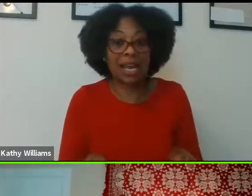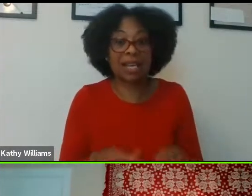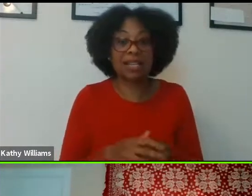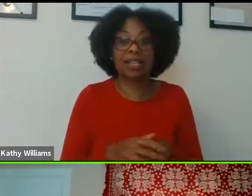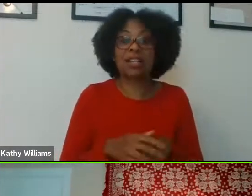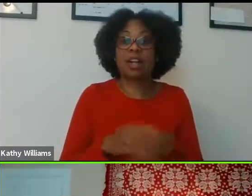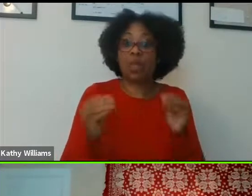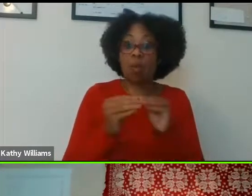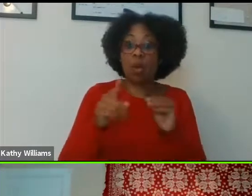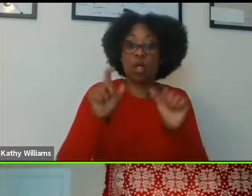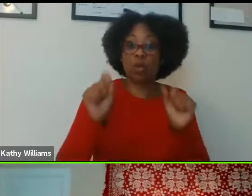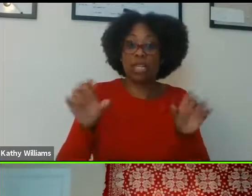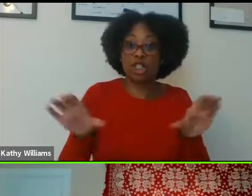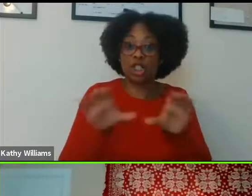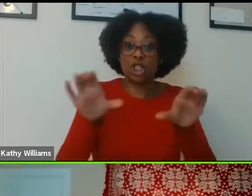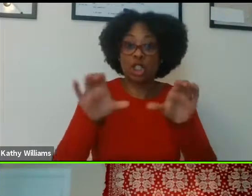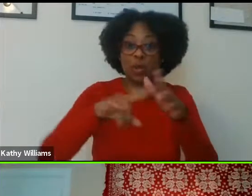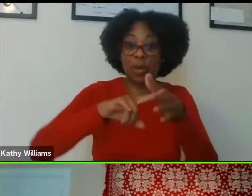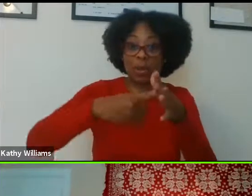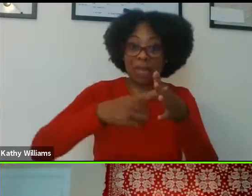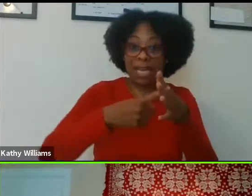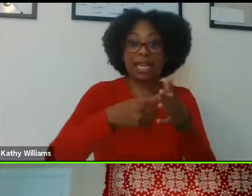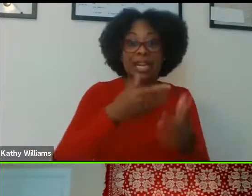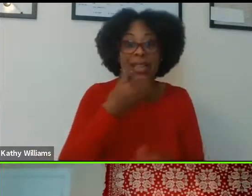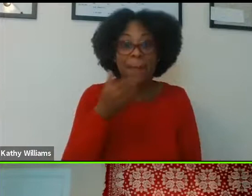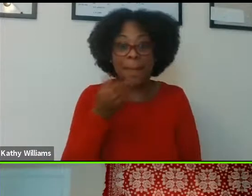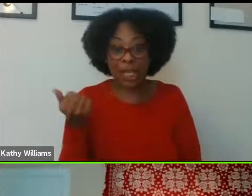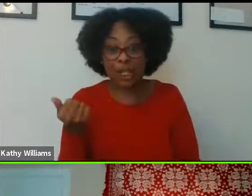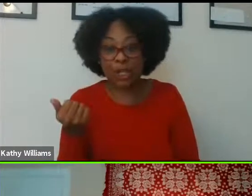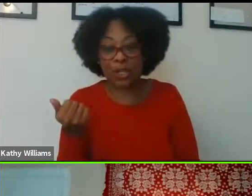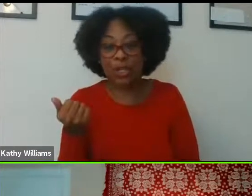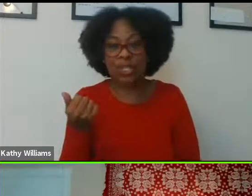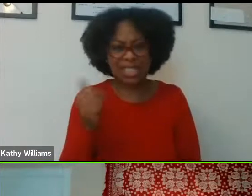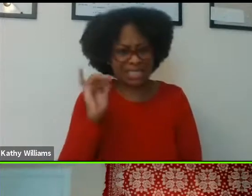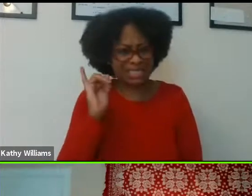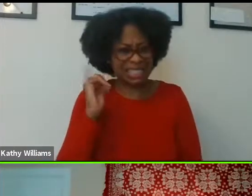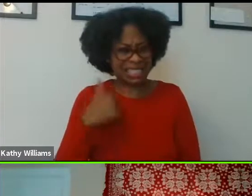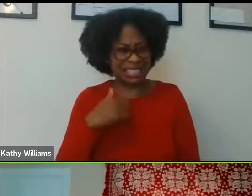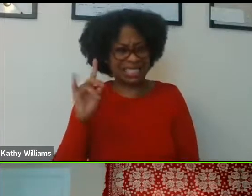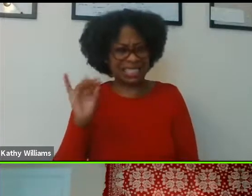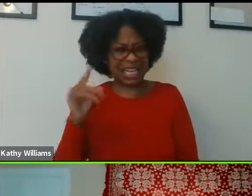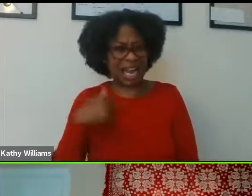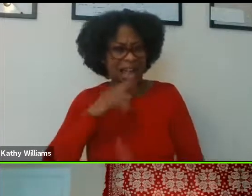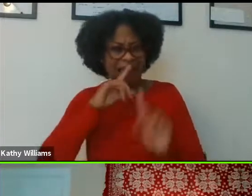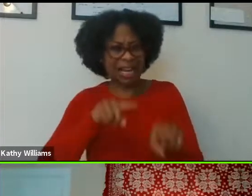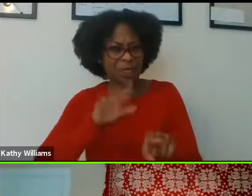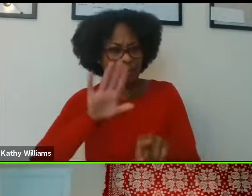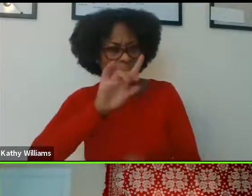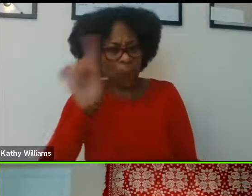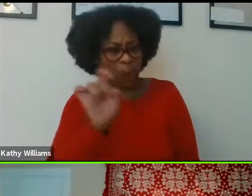front, the better. So does that answer the question?